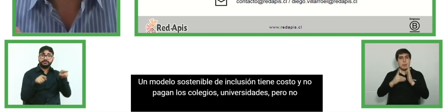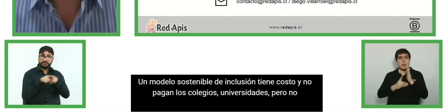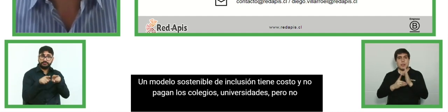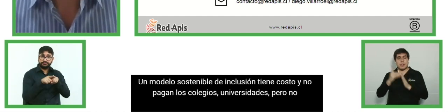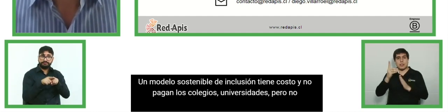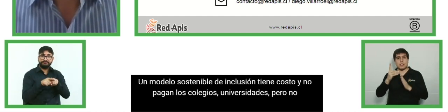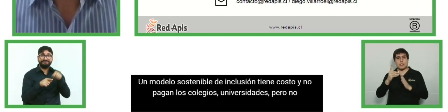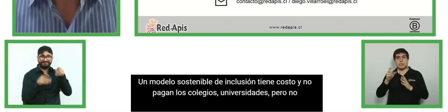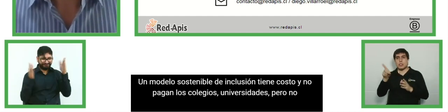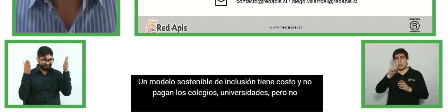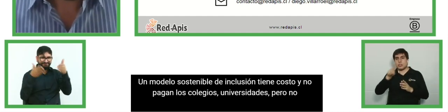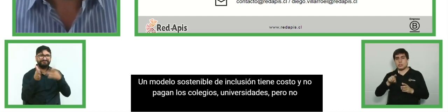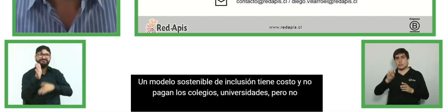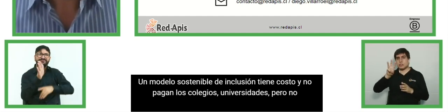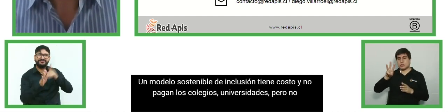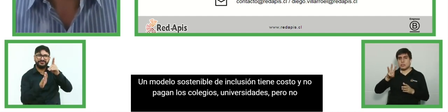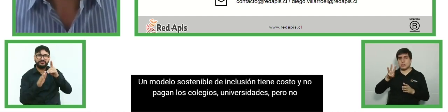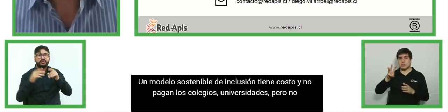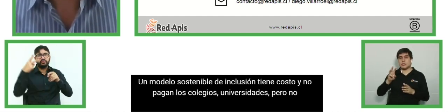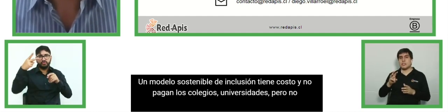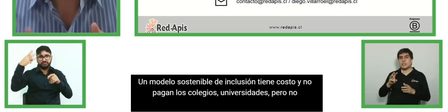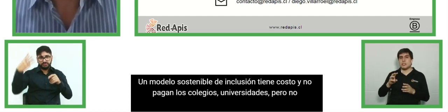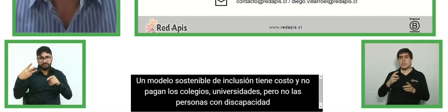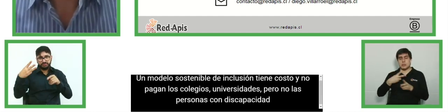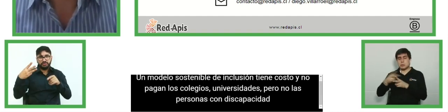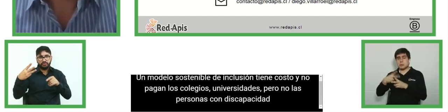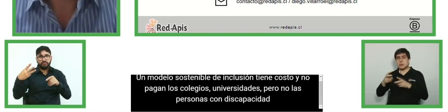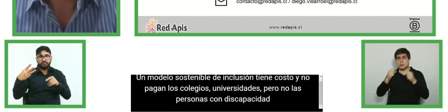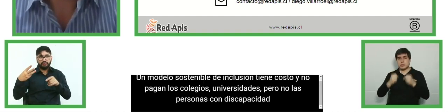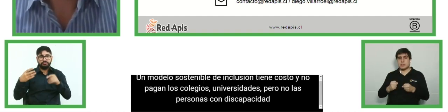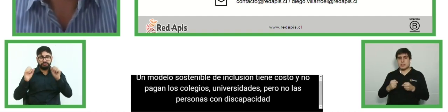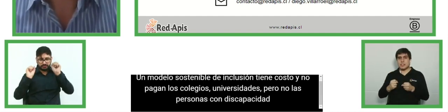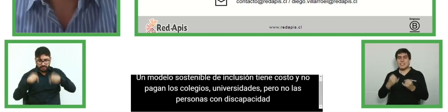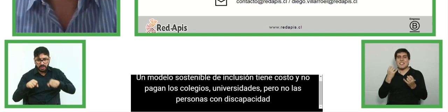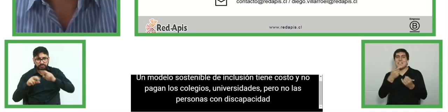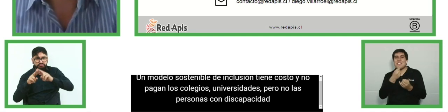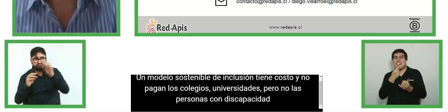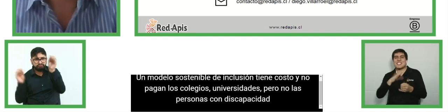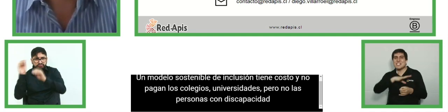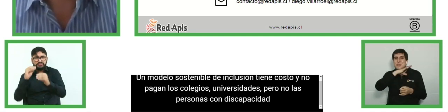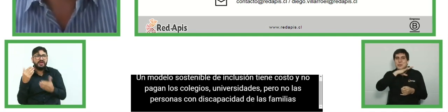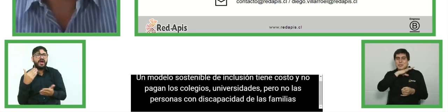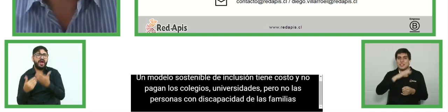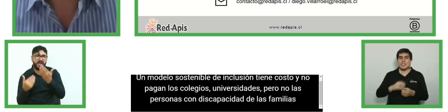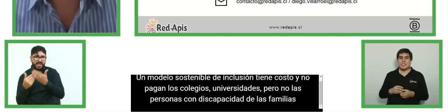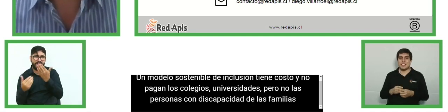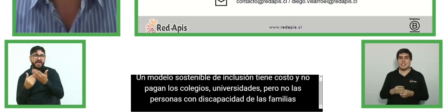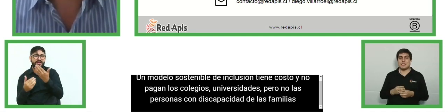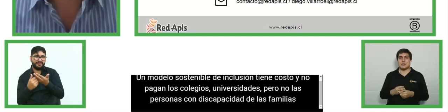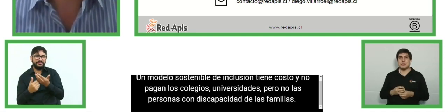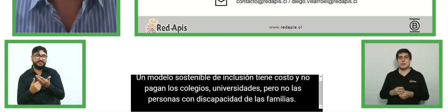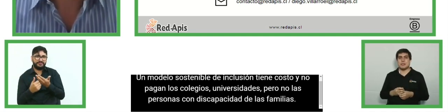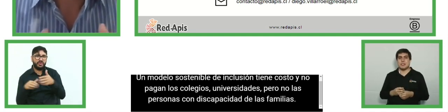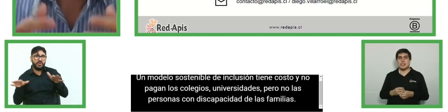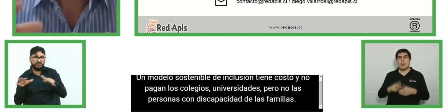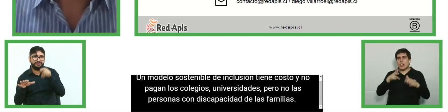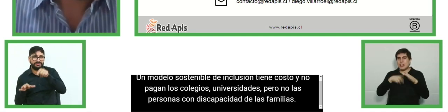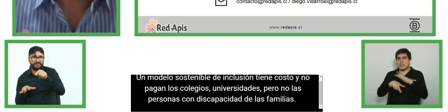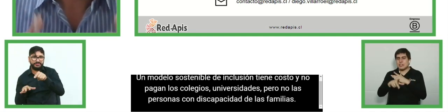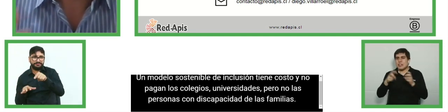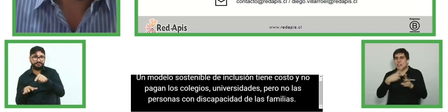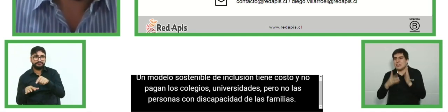friendly, apart from being accessible, is friendly, but doesn't need to be boring or